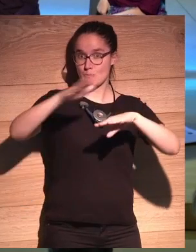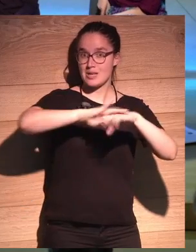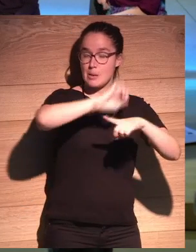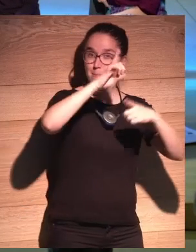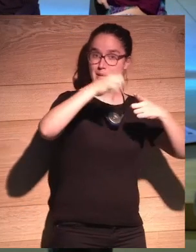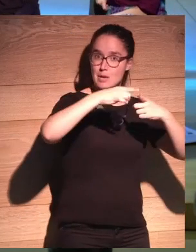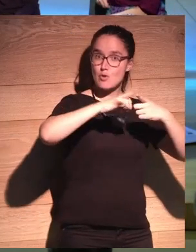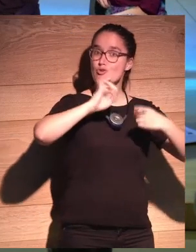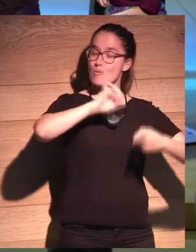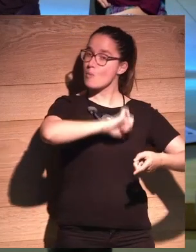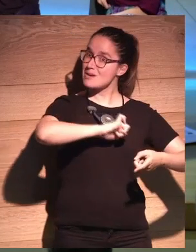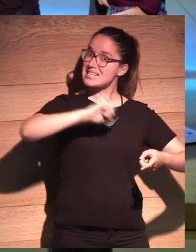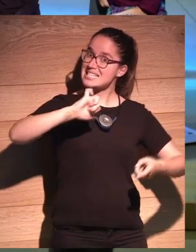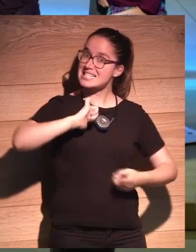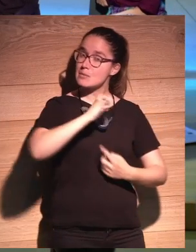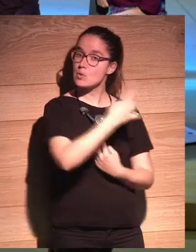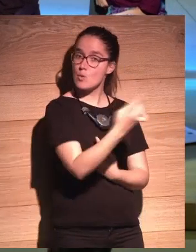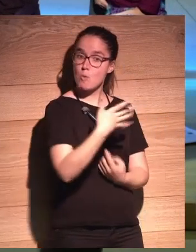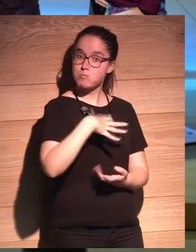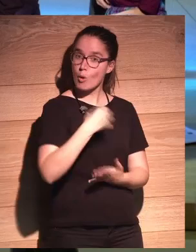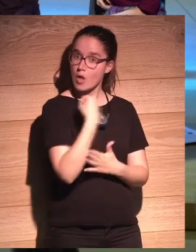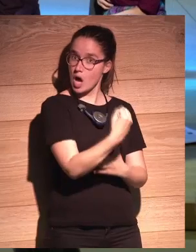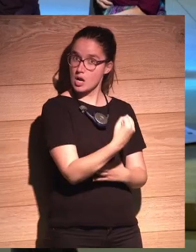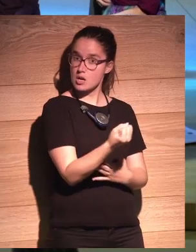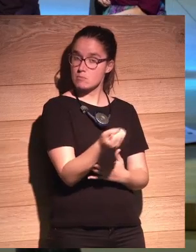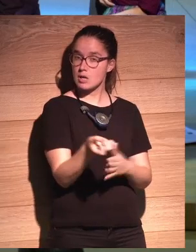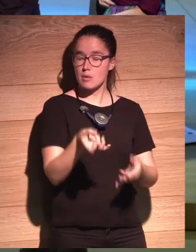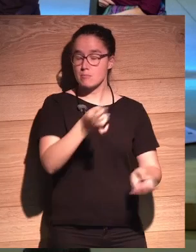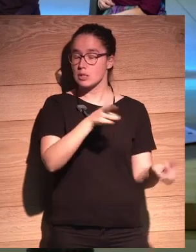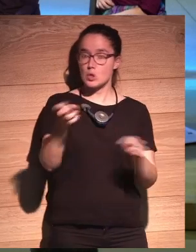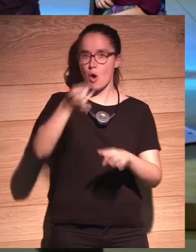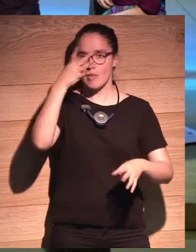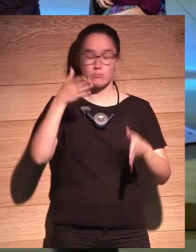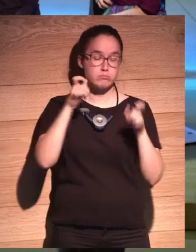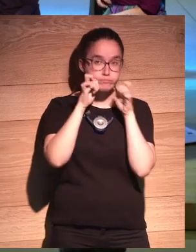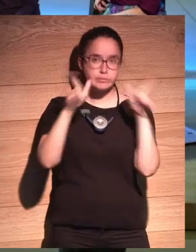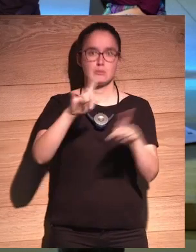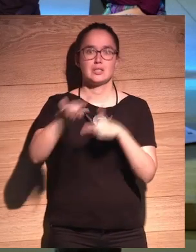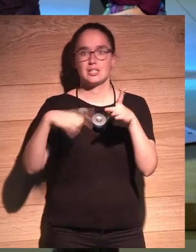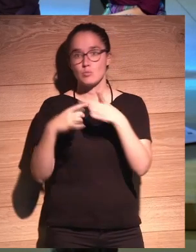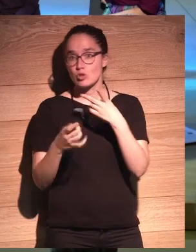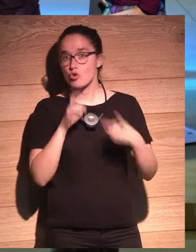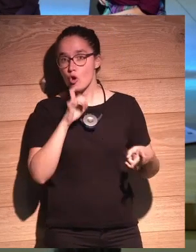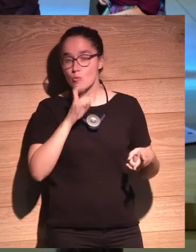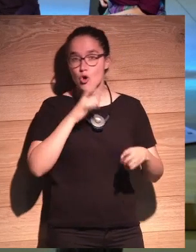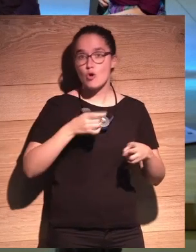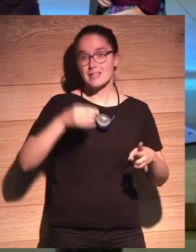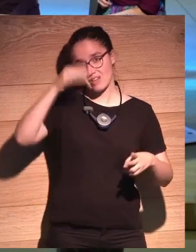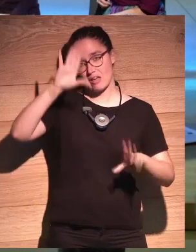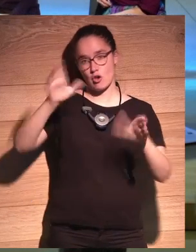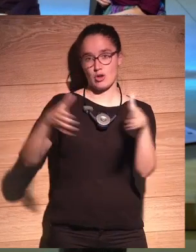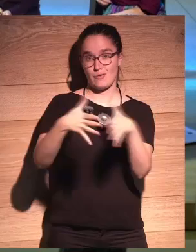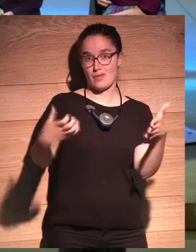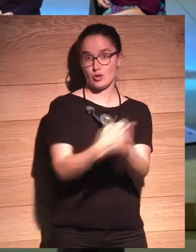the second moment, first of all, is how you're empowering yourself as an individual, how you're waking up this innovative spirit,